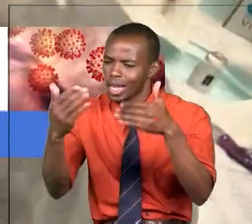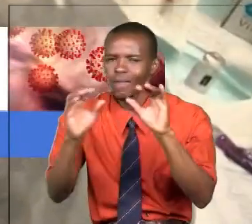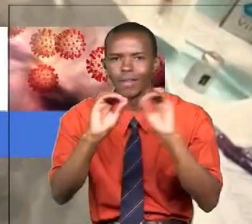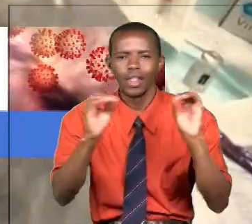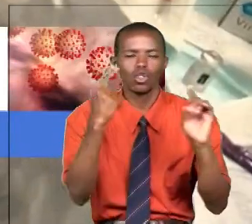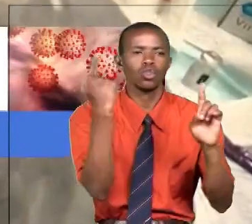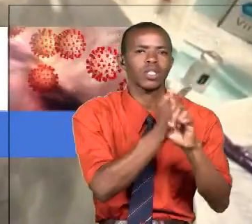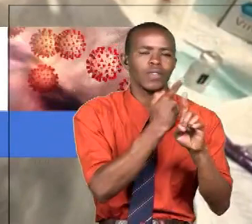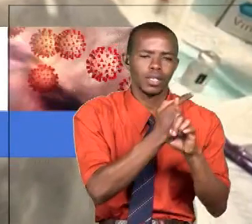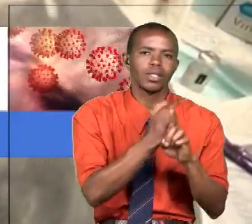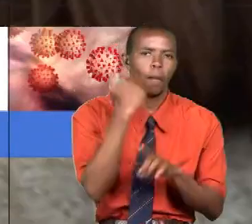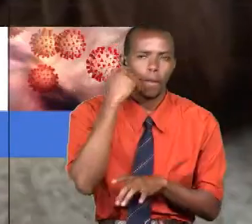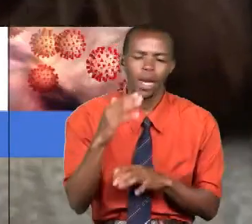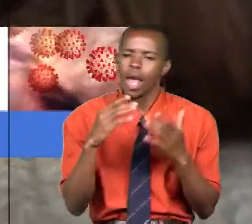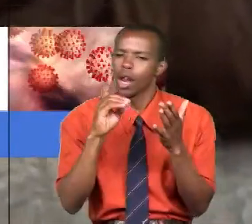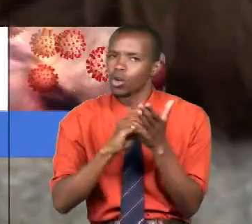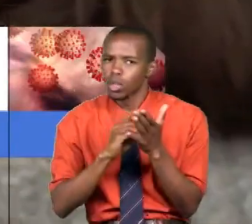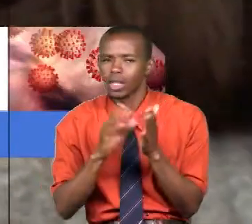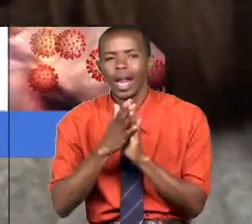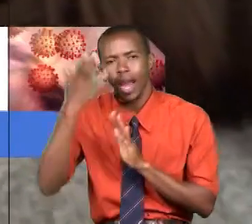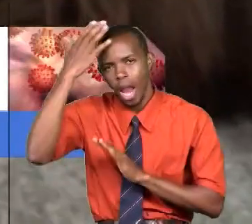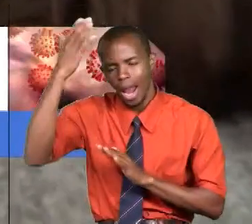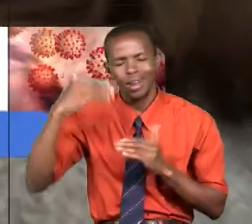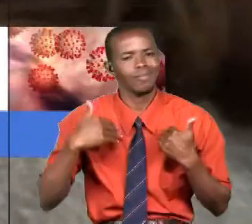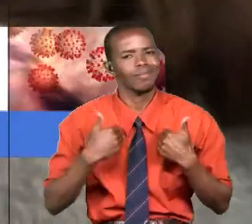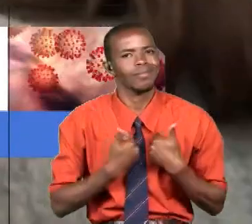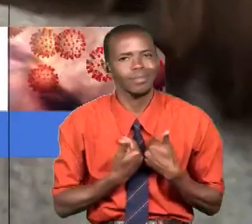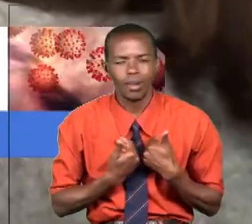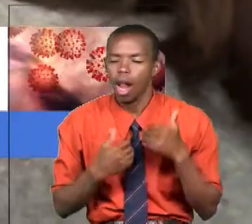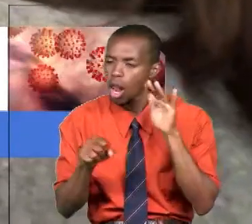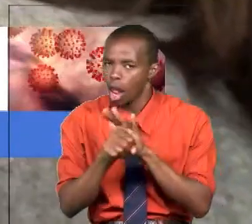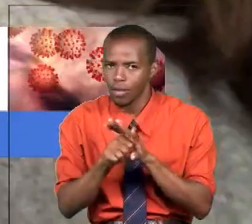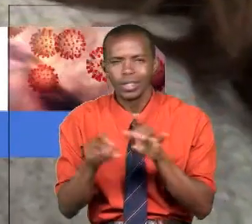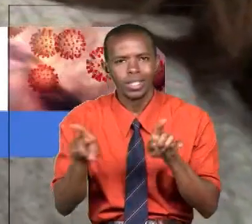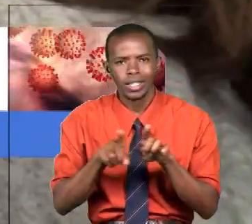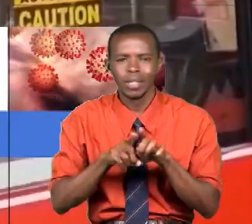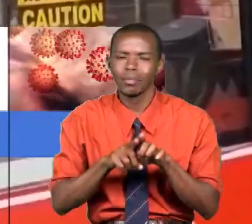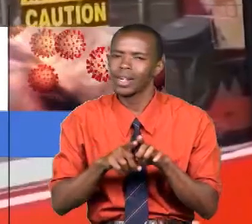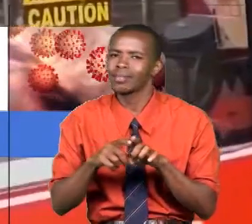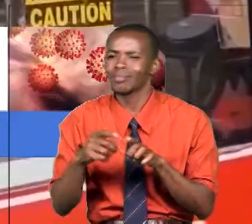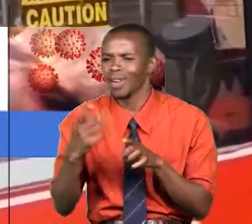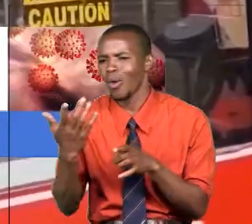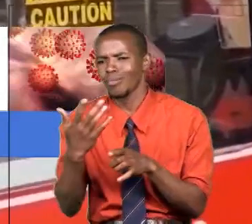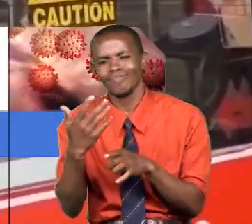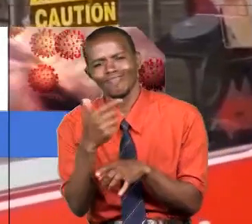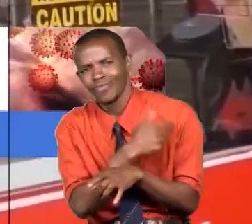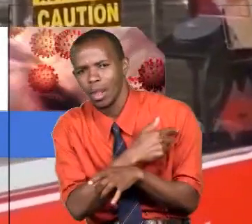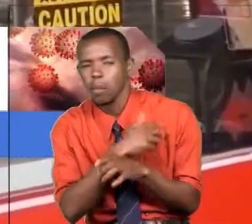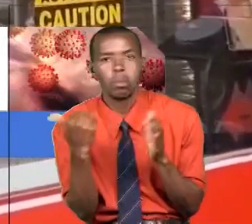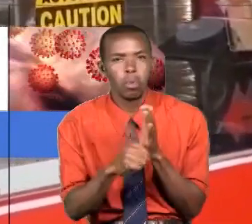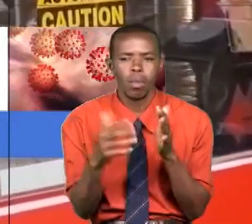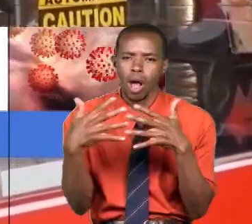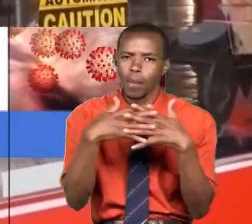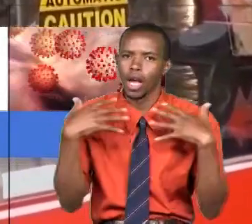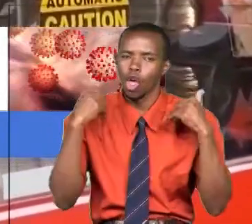patients. Many healthcare workers are in a state of exhaustion and even leaving the medical field as a result. The U.S.